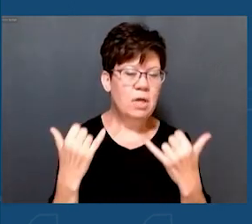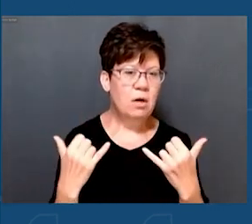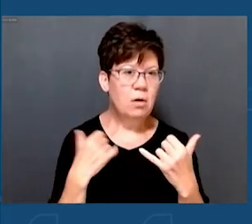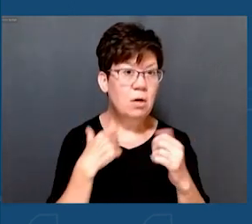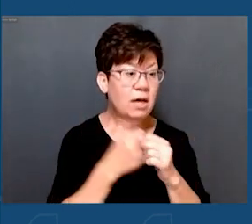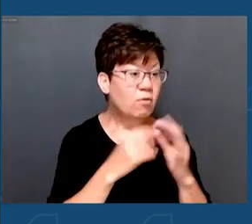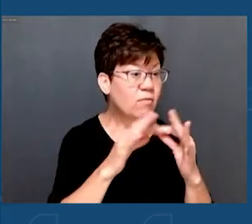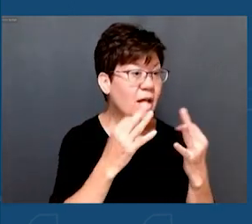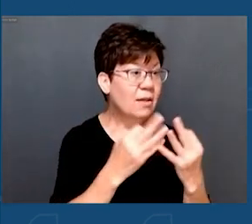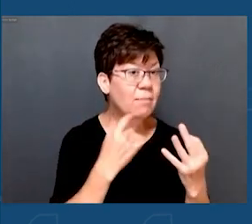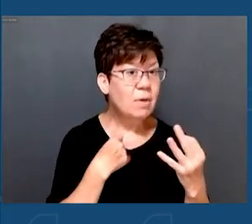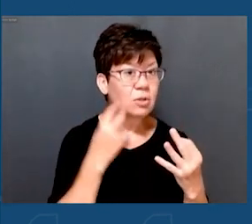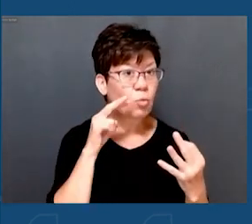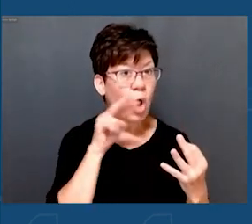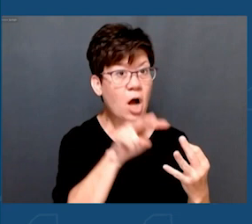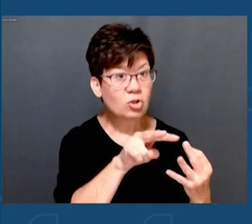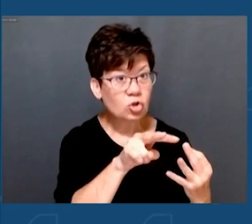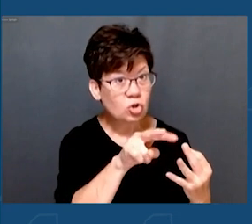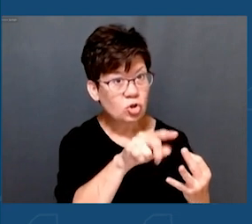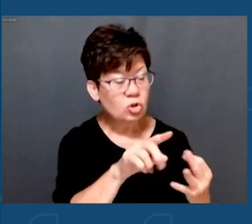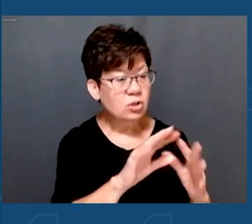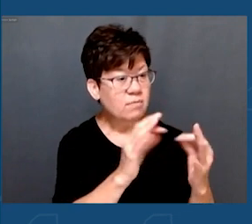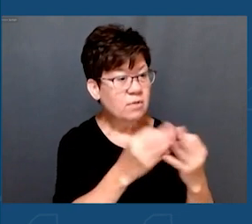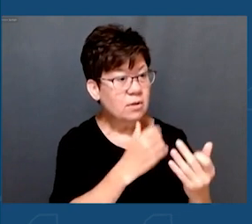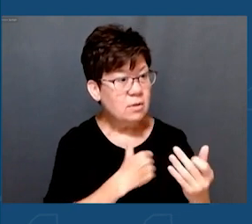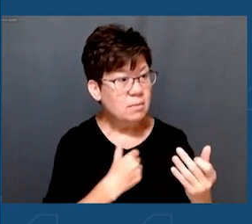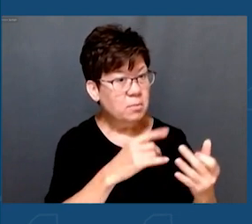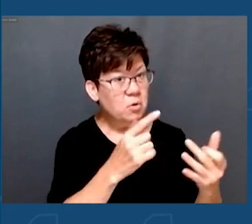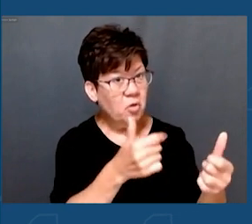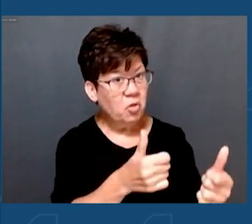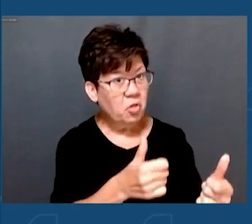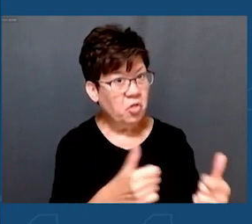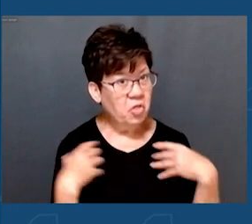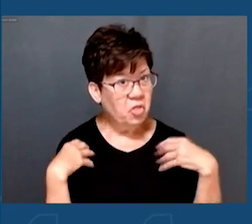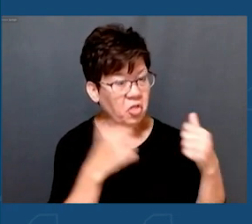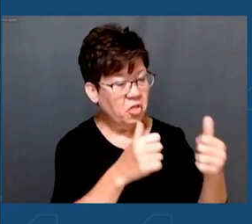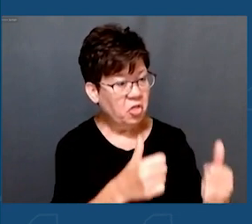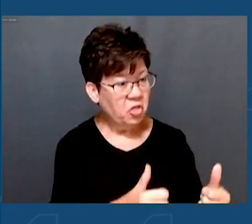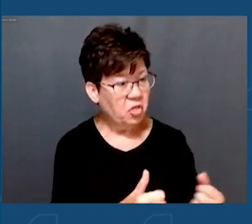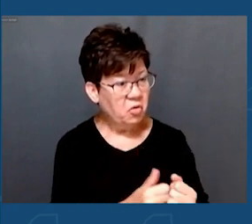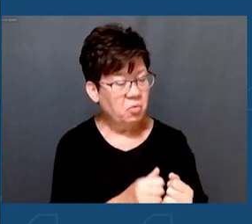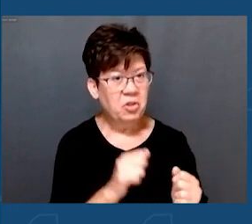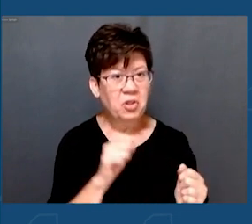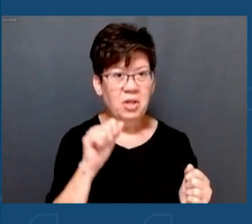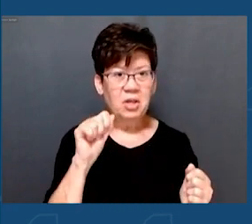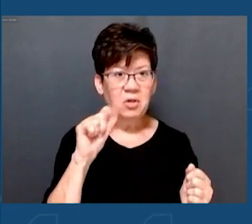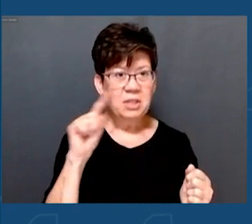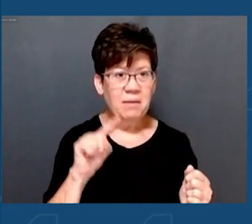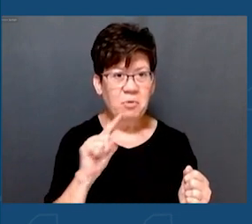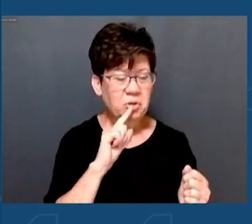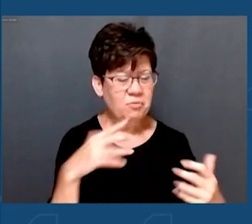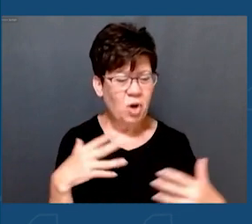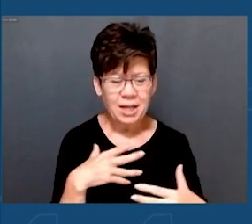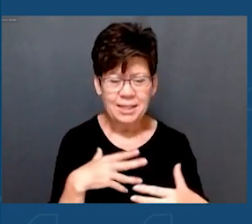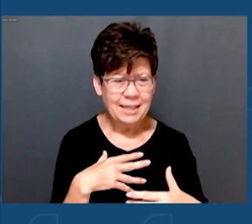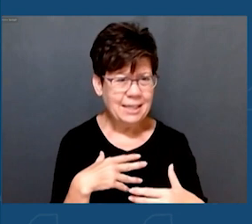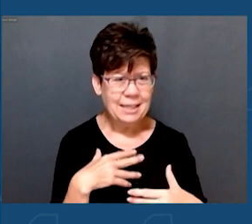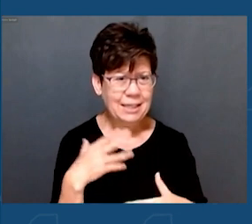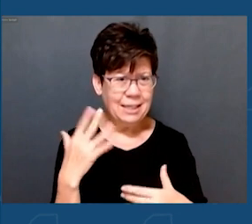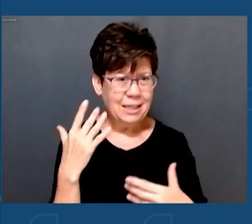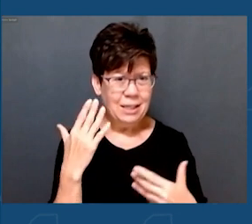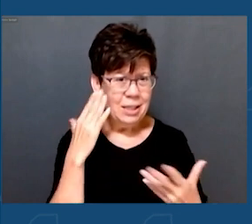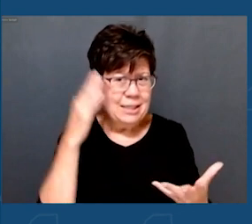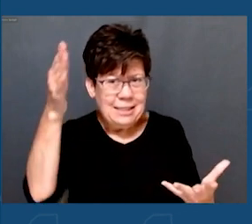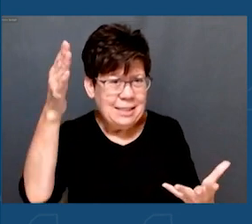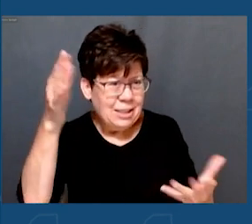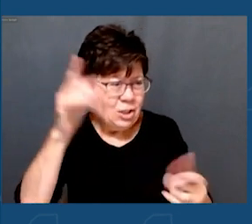loved one deteriorate with Alzheimer's, it is so frightening because you don't know what the future brings. You